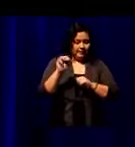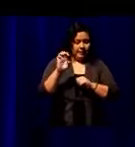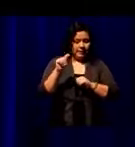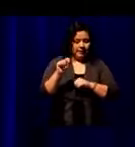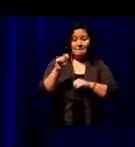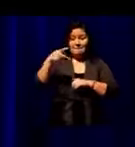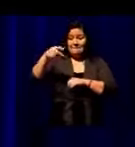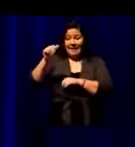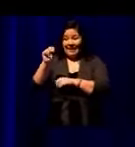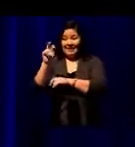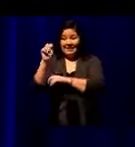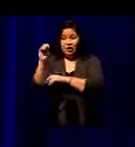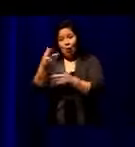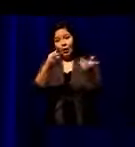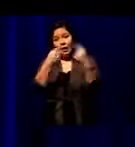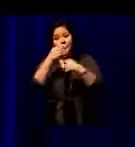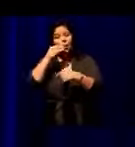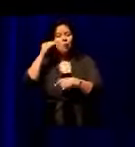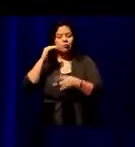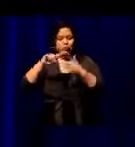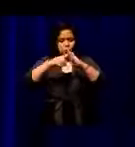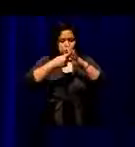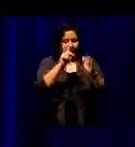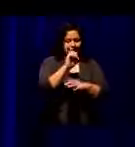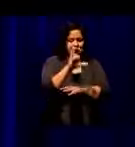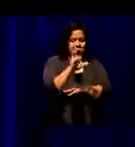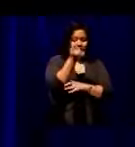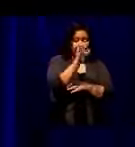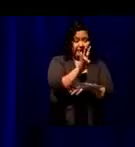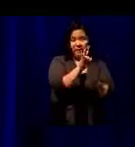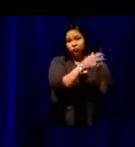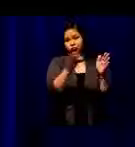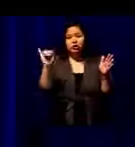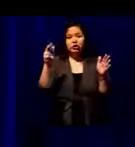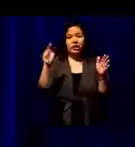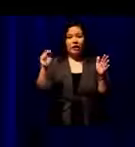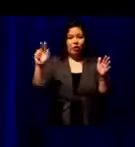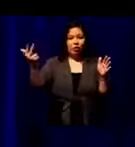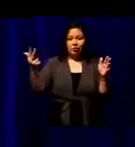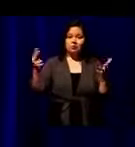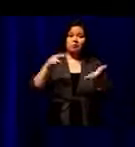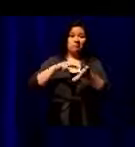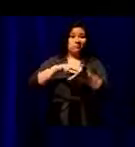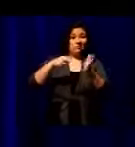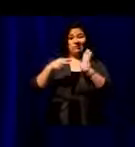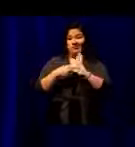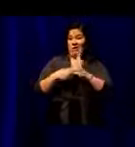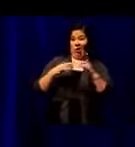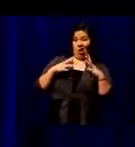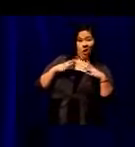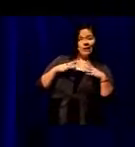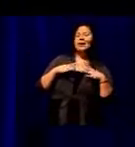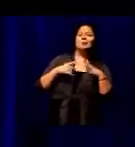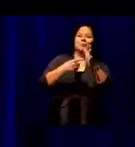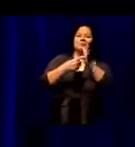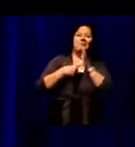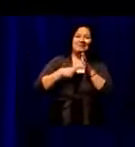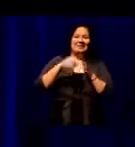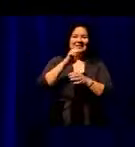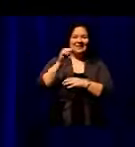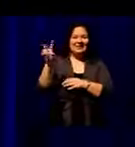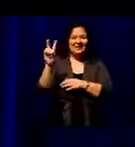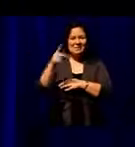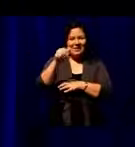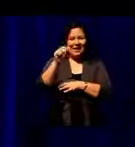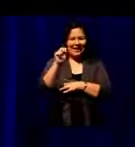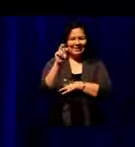December 17th to January 3rd. We can't have a holiday season without the East Van Panto. And